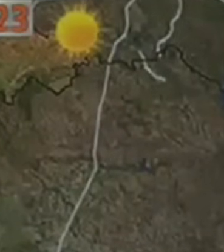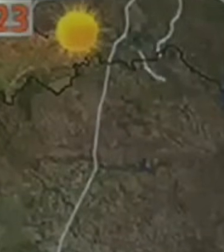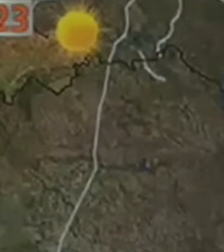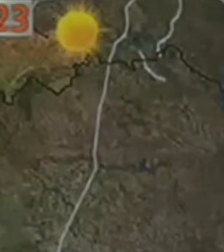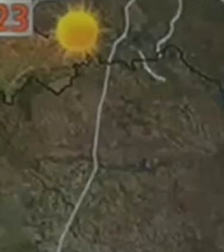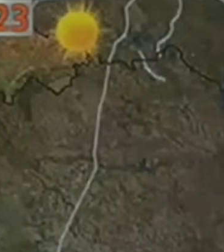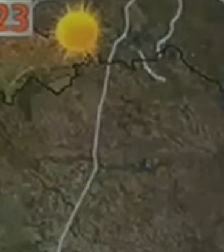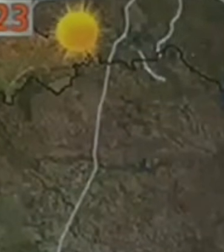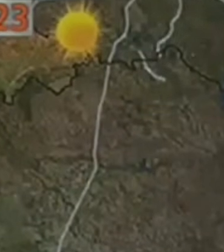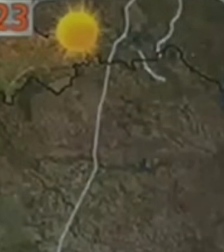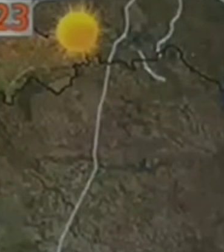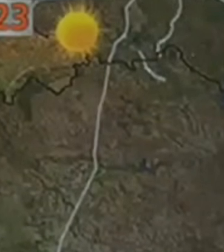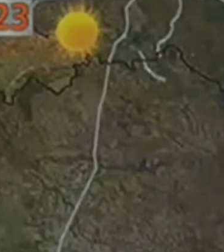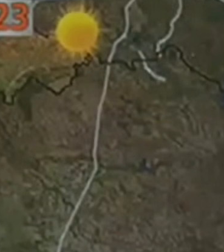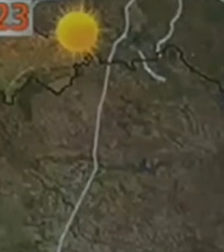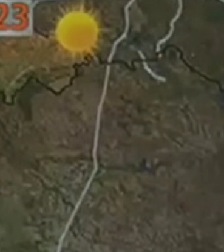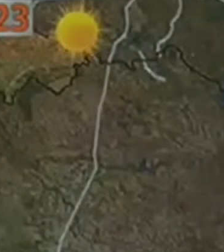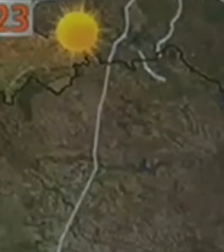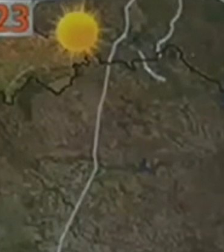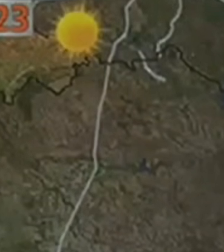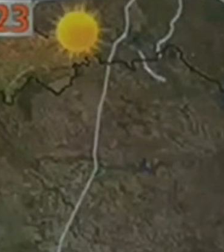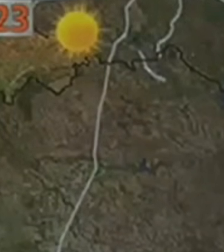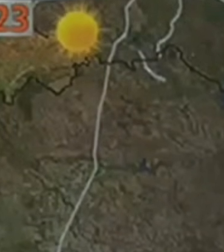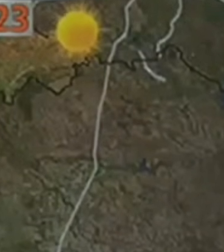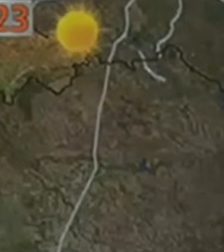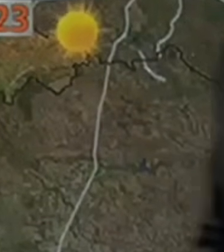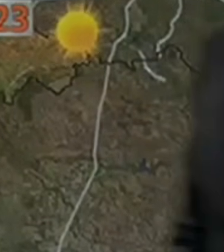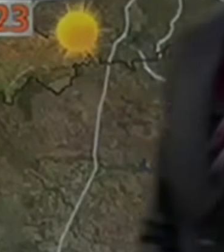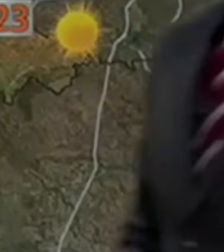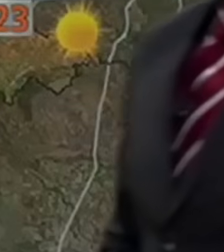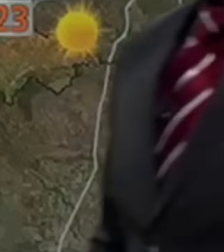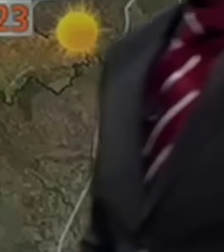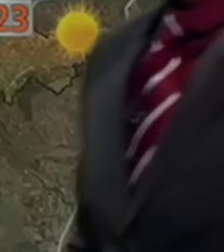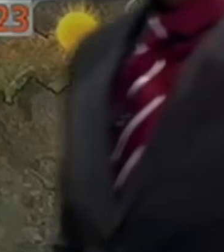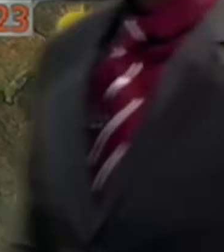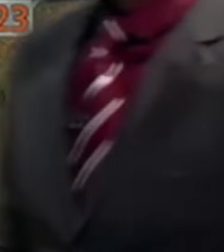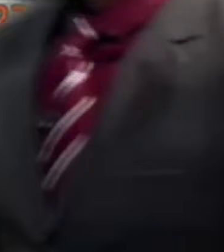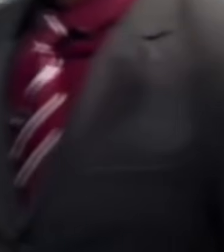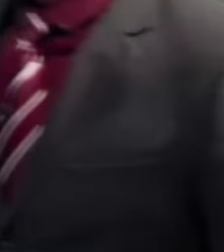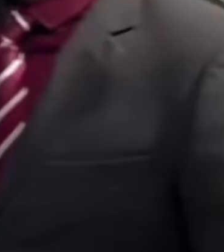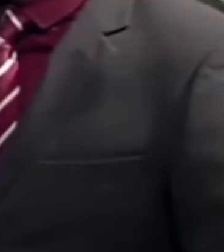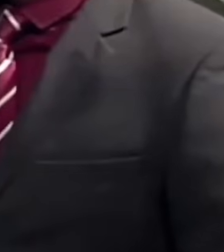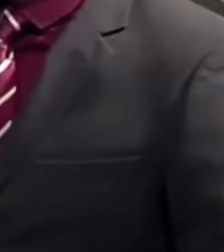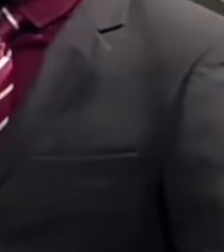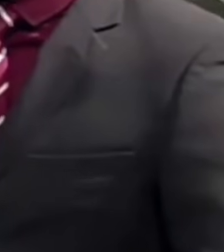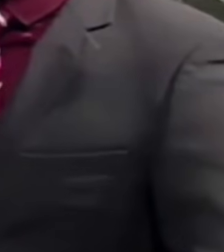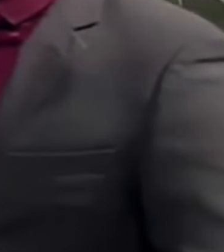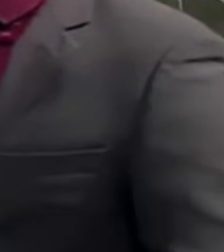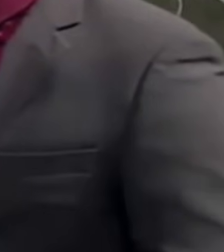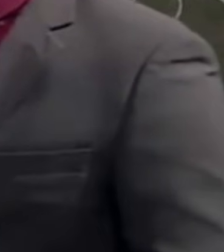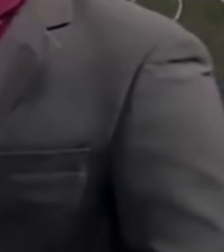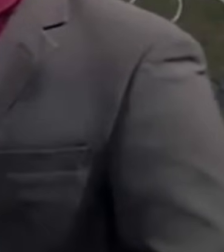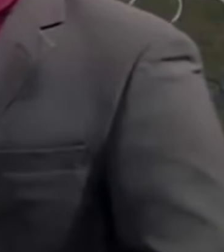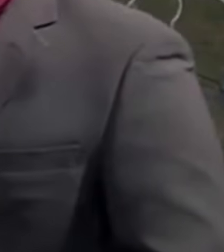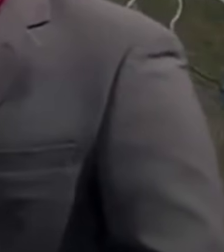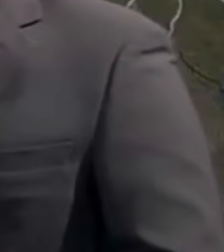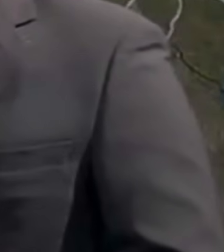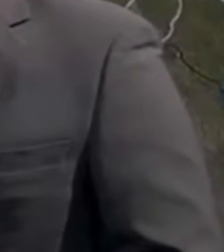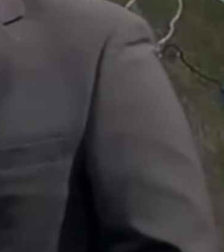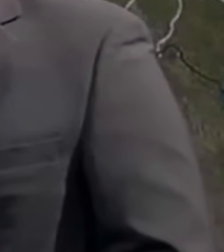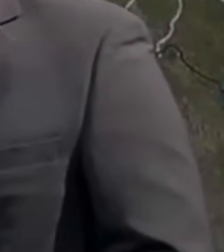o sana o seng ha re shebile ka Mafikeng o tla jala ka Ottosdal o tla hlophole digrati di retha fela ho mashome a mabedi a mtse immeng kaofela ha re shebile Sazrenek o tla jala